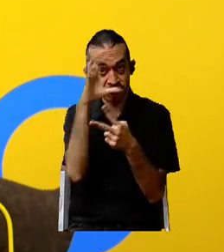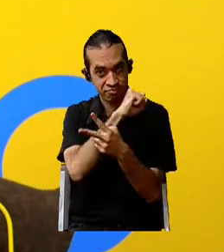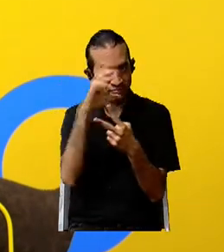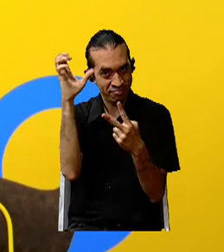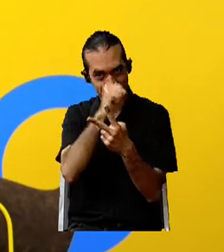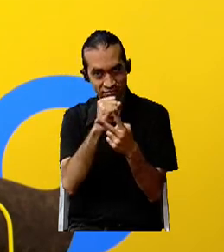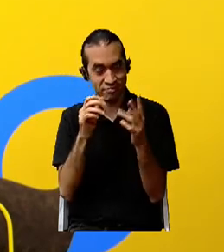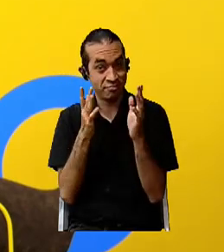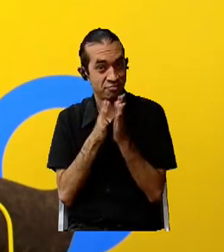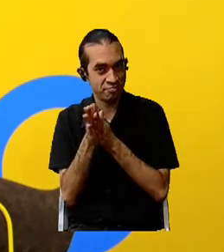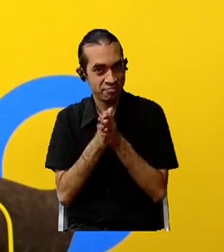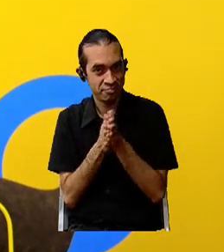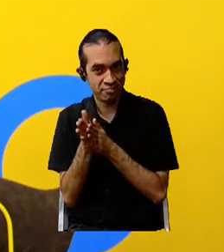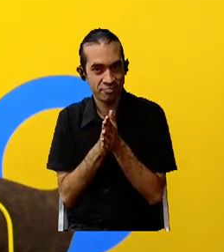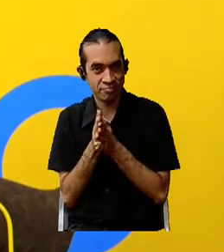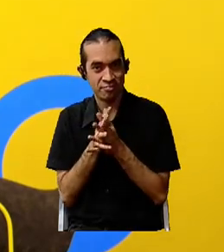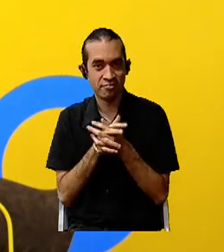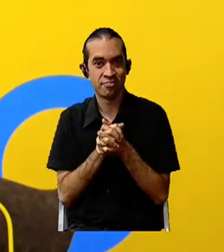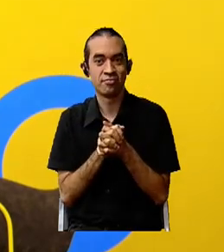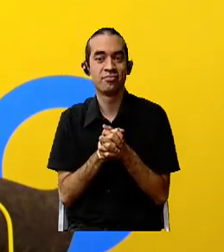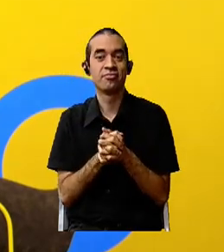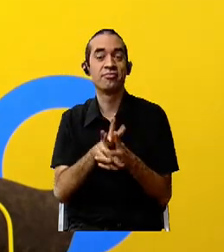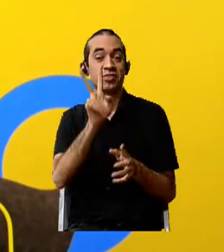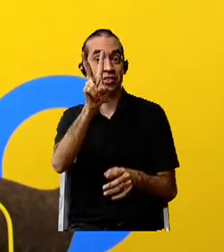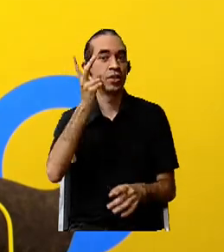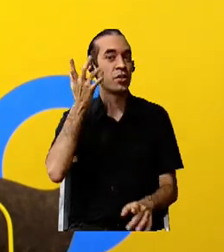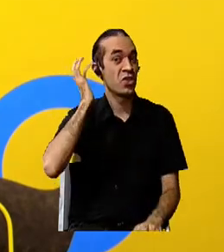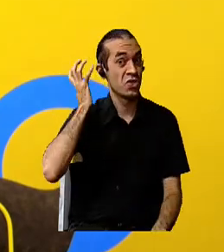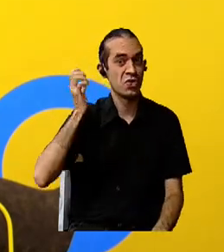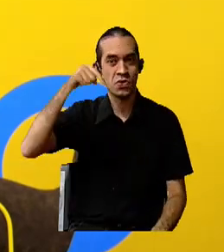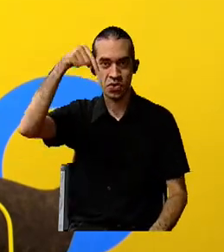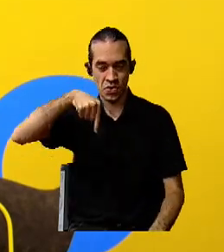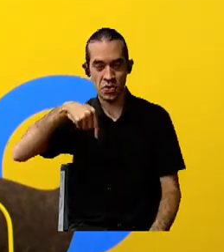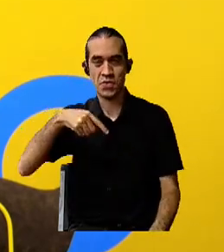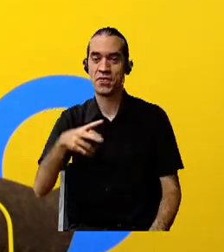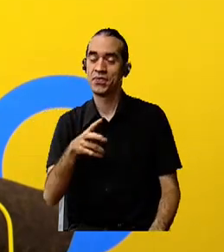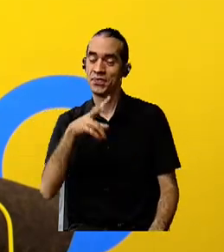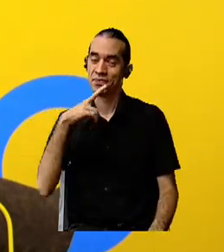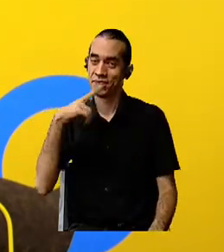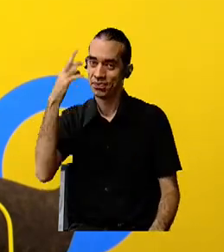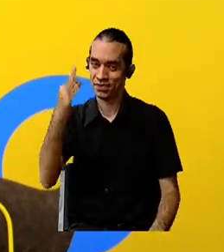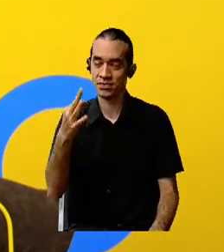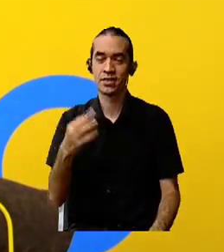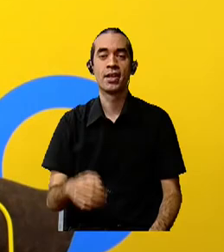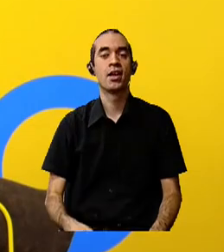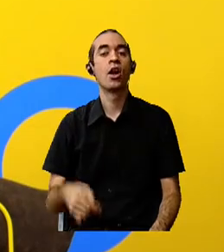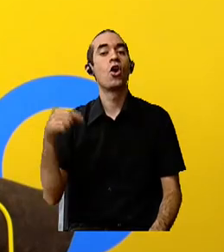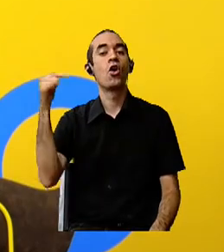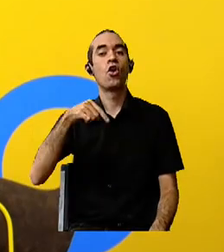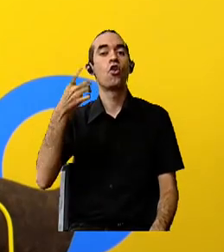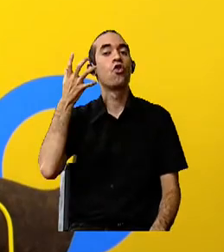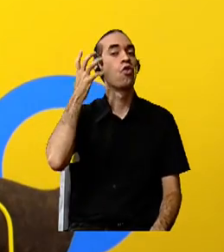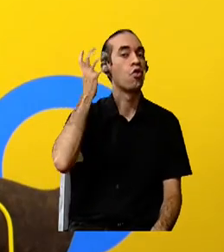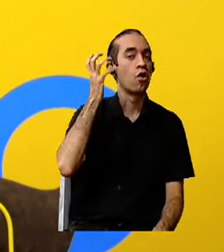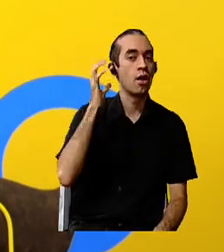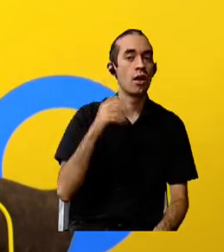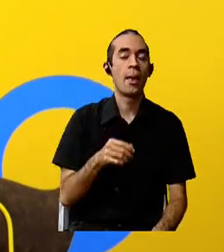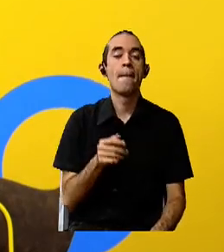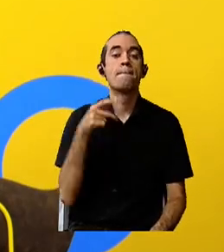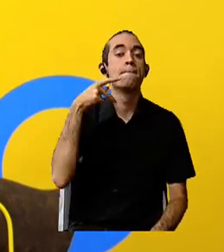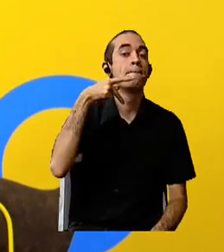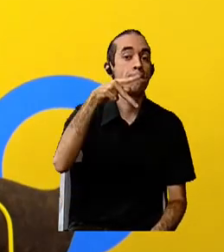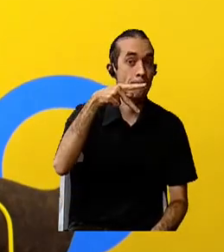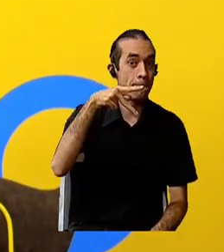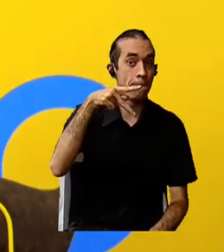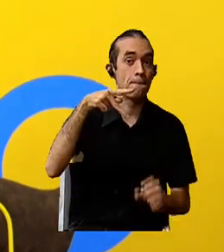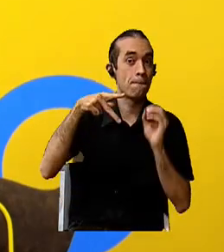Oh, we have two sounds today. Yes, we have the sound P, which is